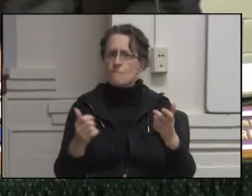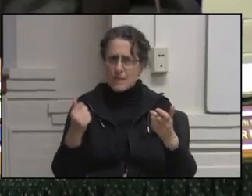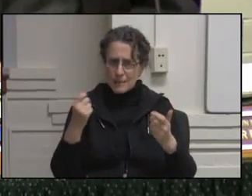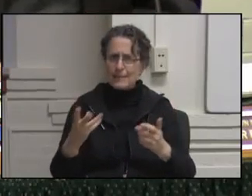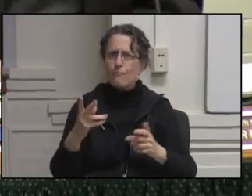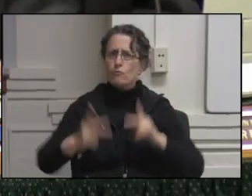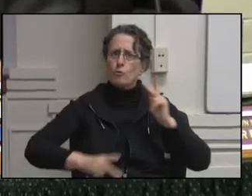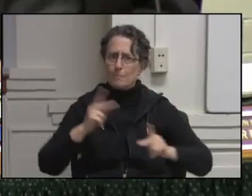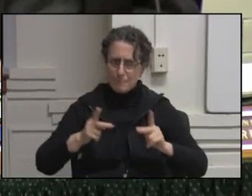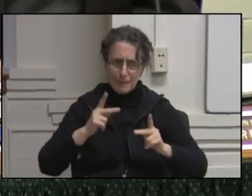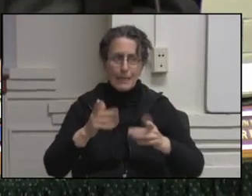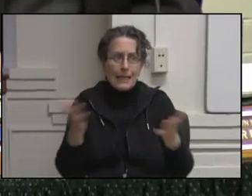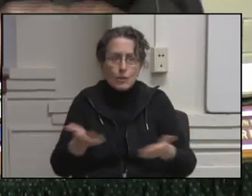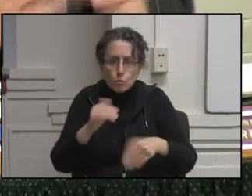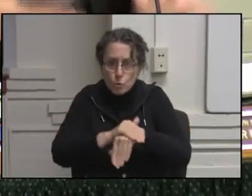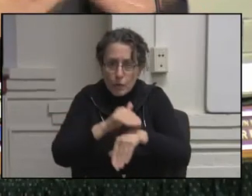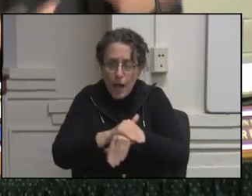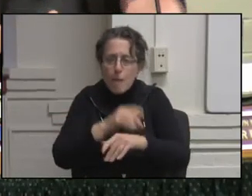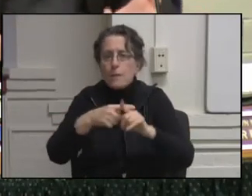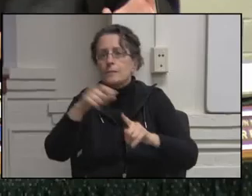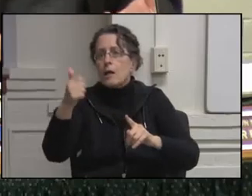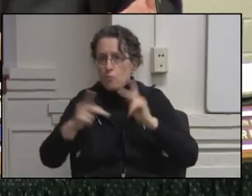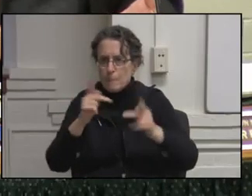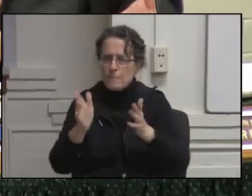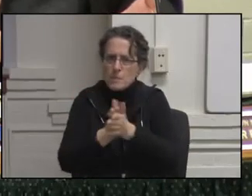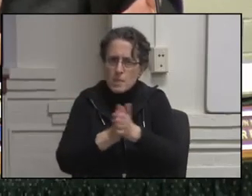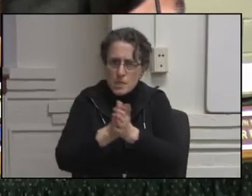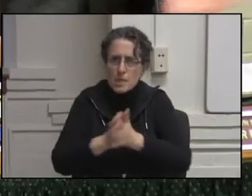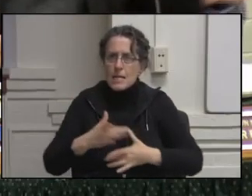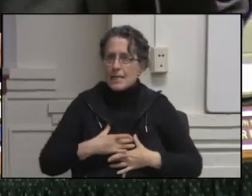this. I don't know the full extent of